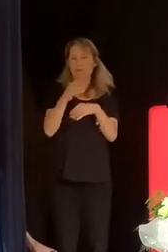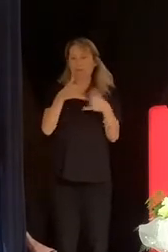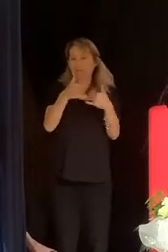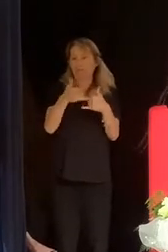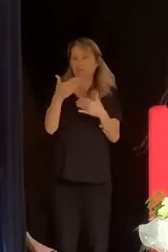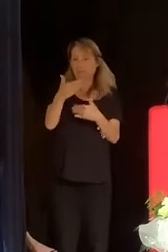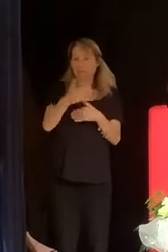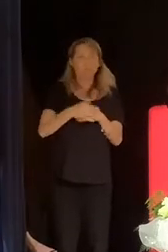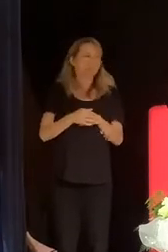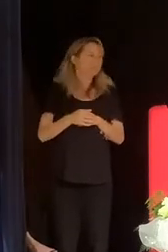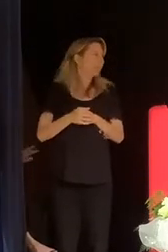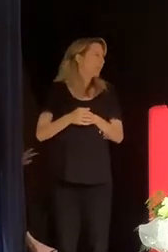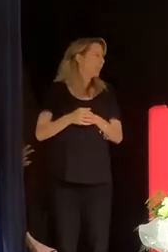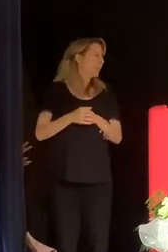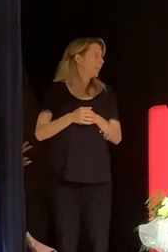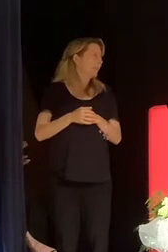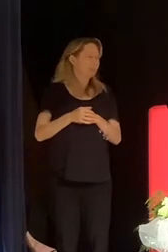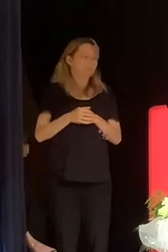award.